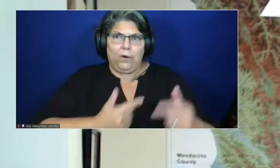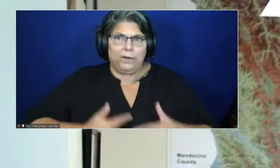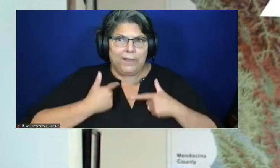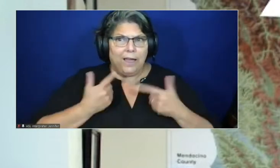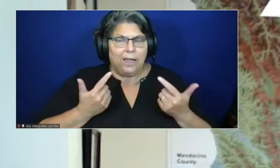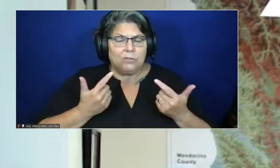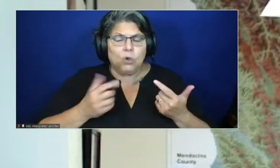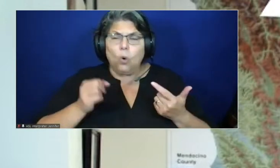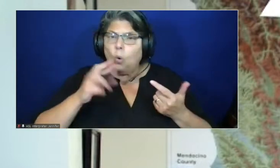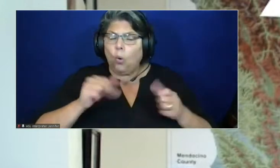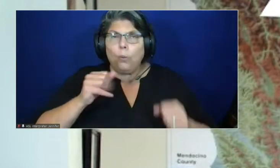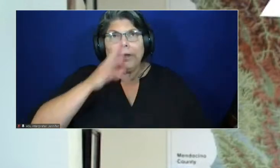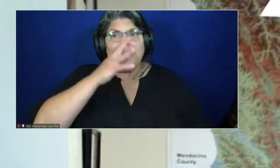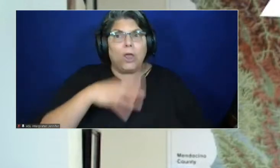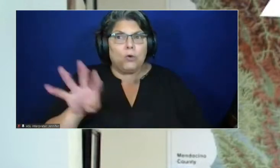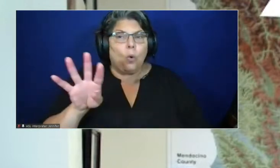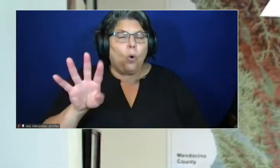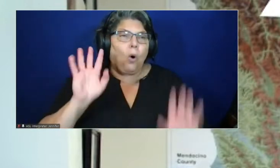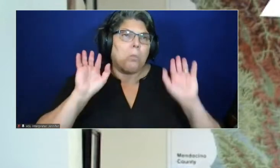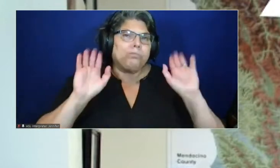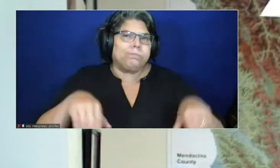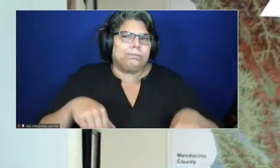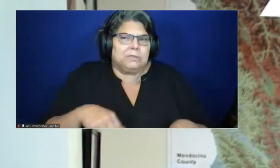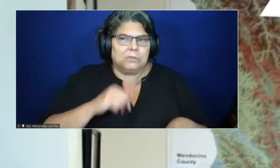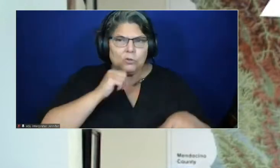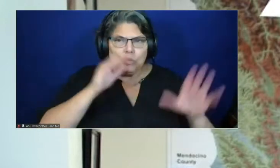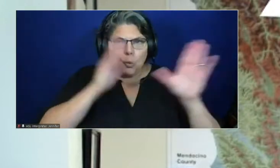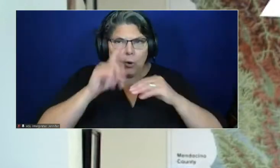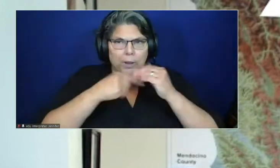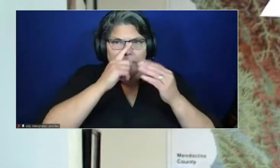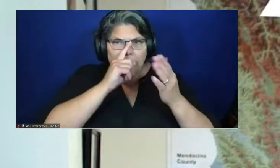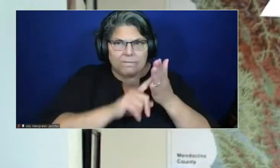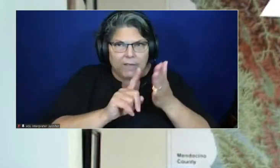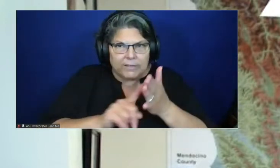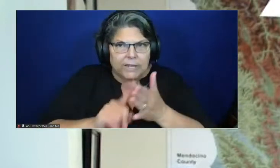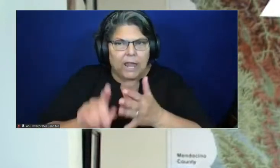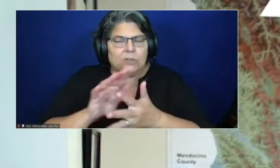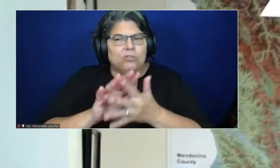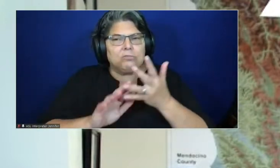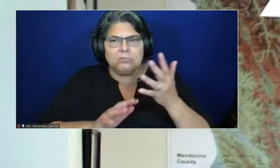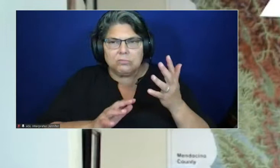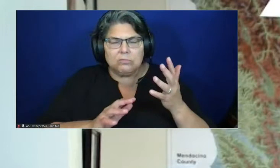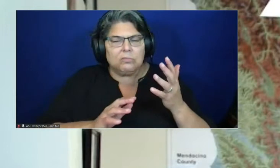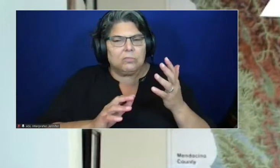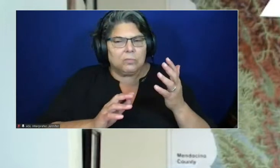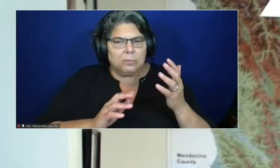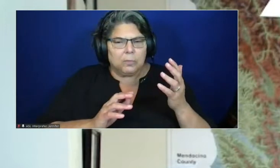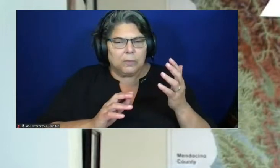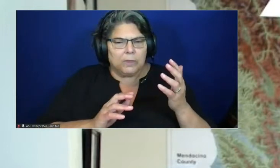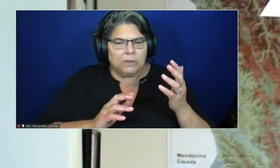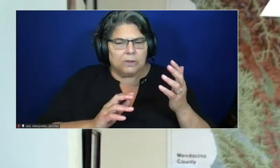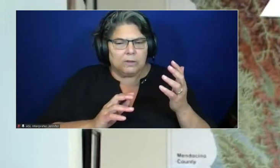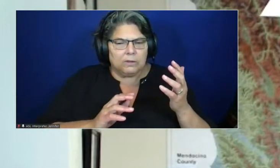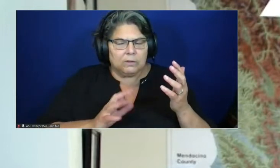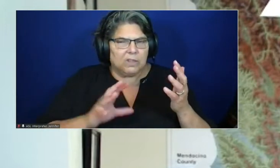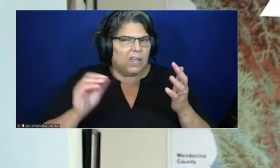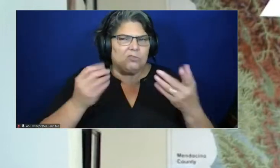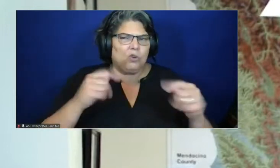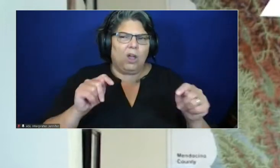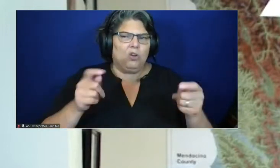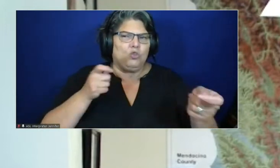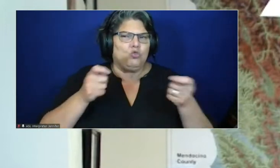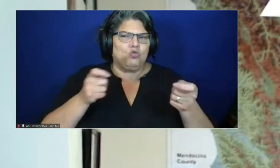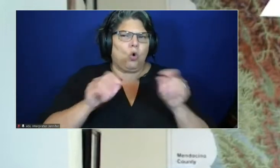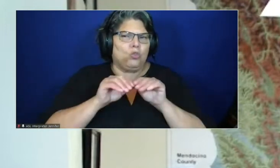Or we can ignore it and forget about doing any contact investigation and controlling the